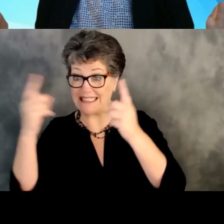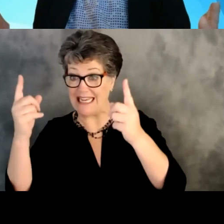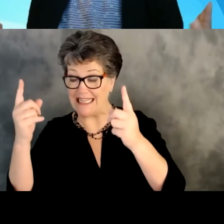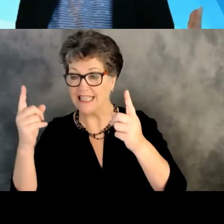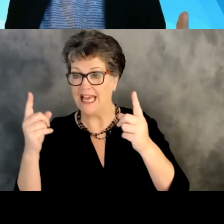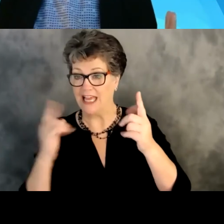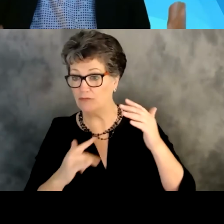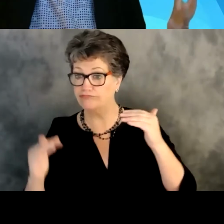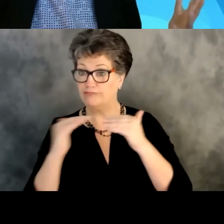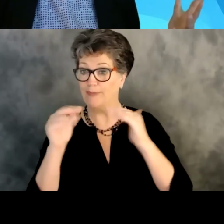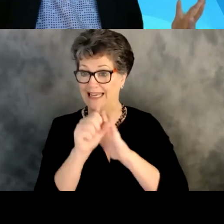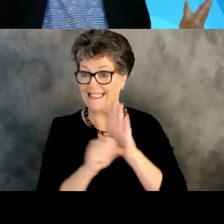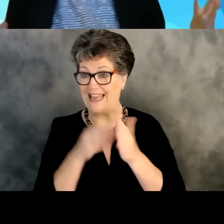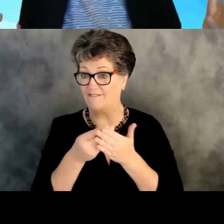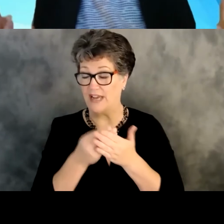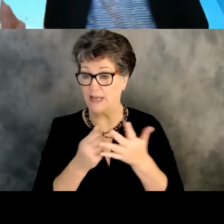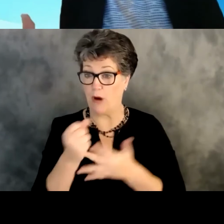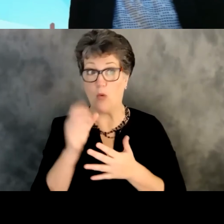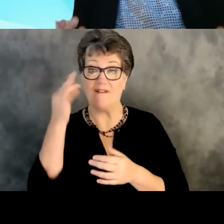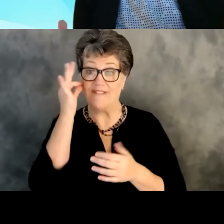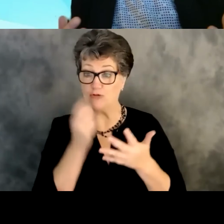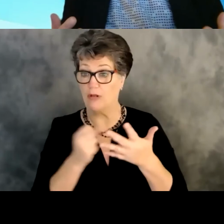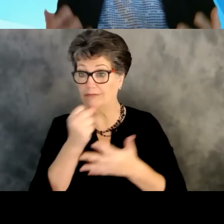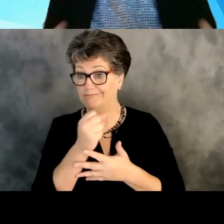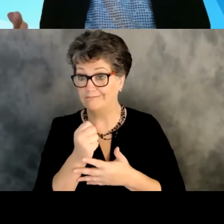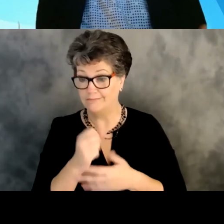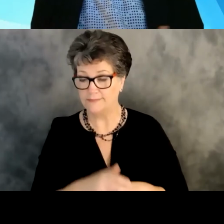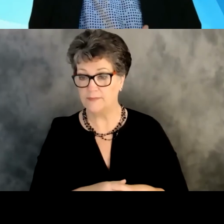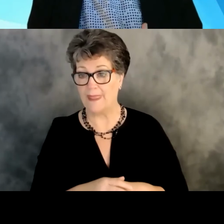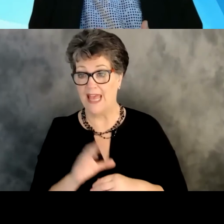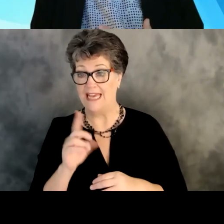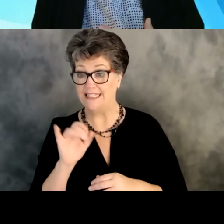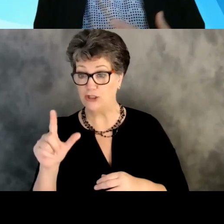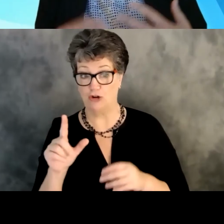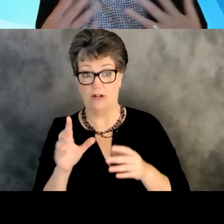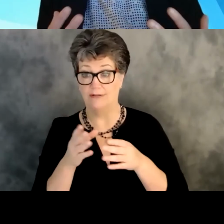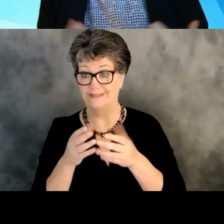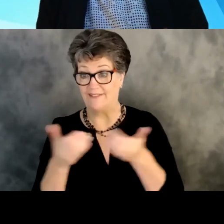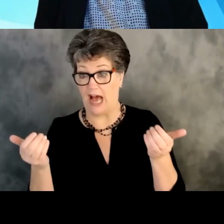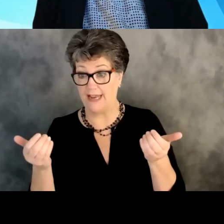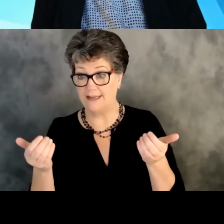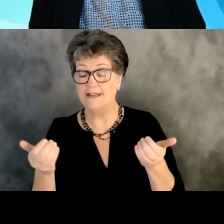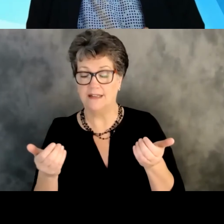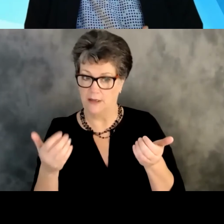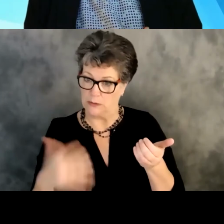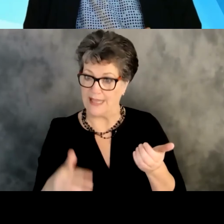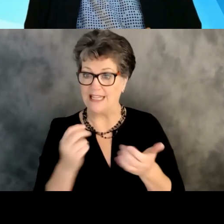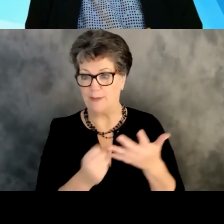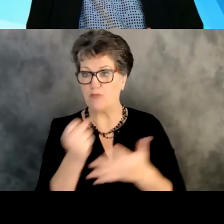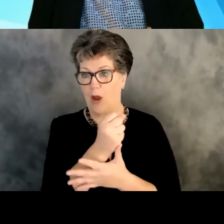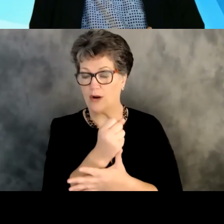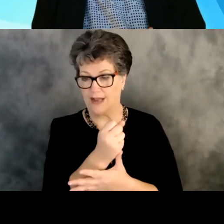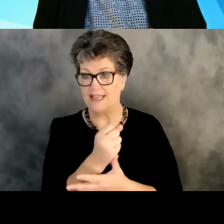to be a state funding priority or a federal funding priority. Digital divide, I'll just say, has been prioritized